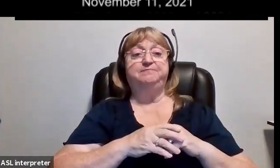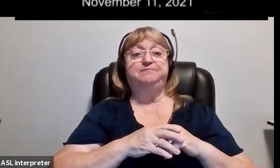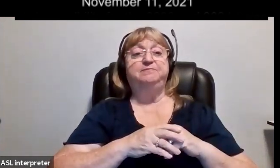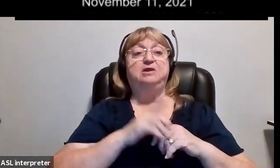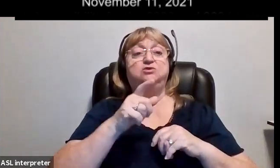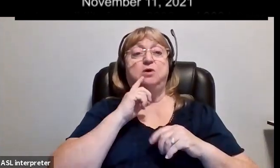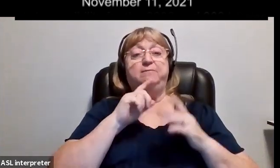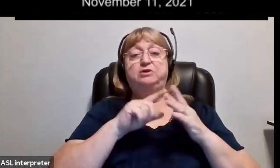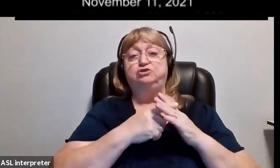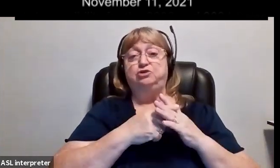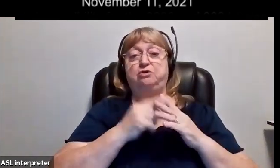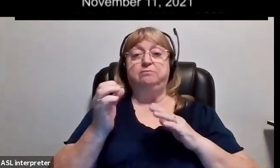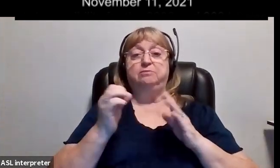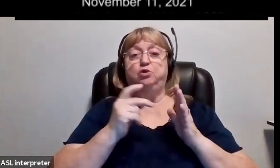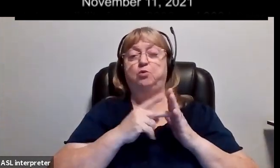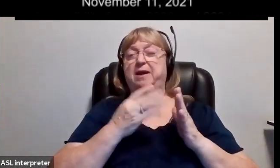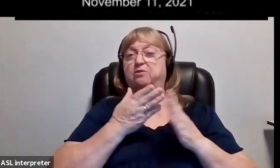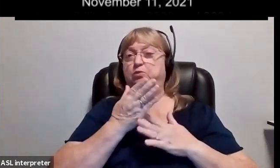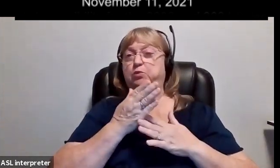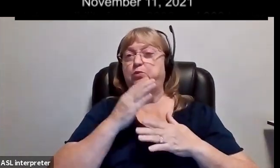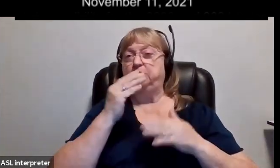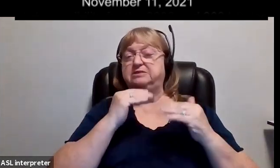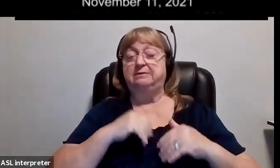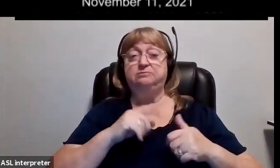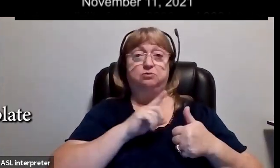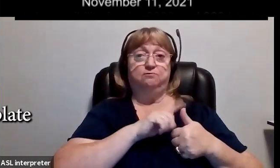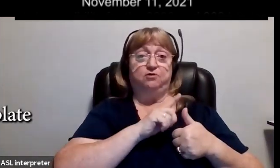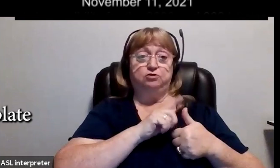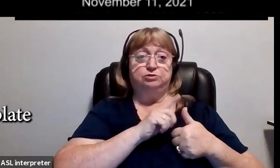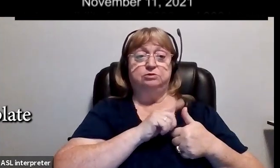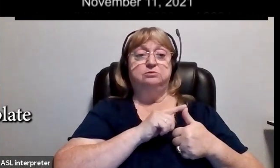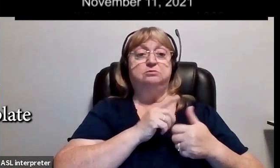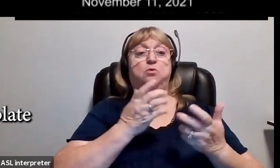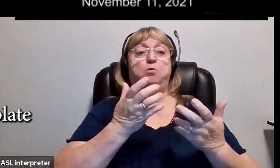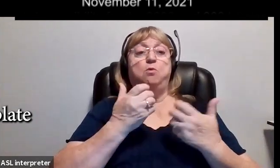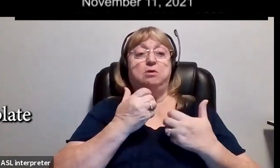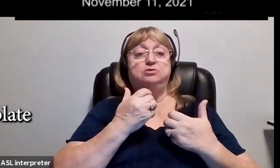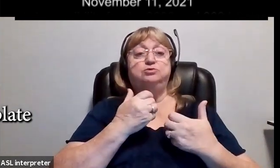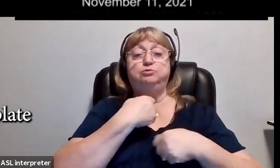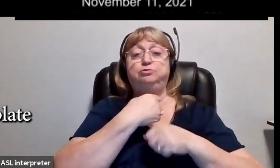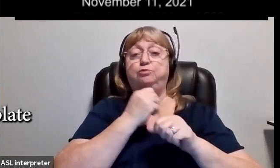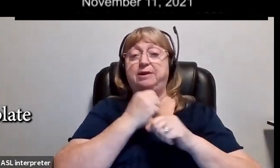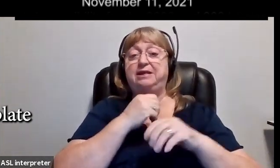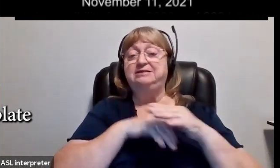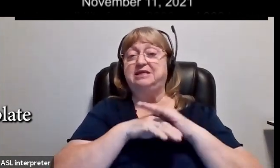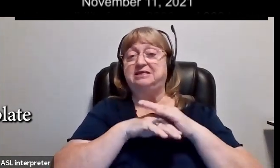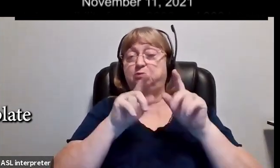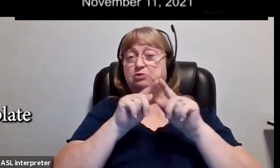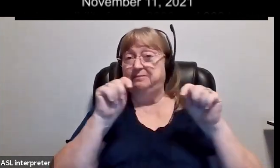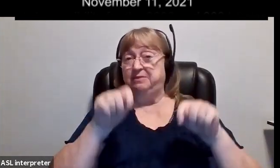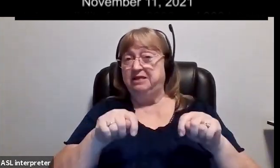to go back through these steps. So step number 1, we want to create an accessible template.